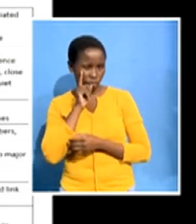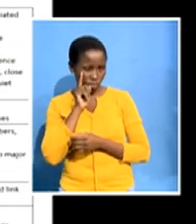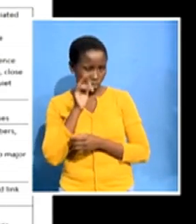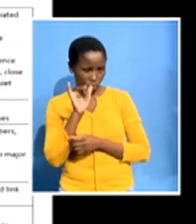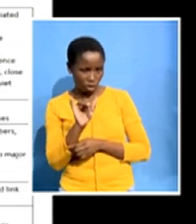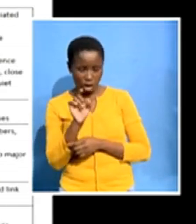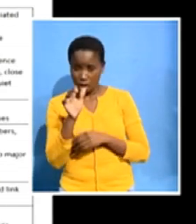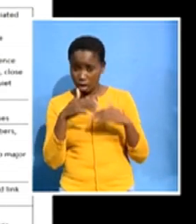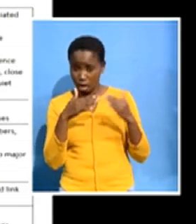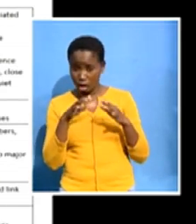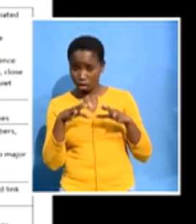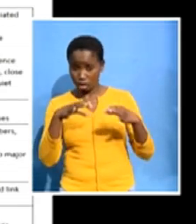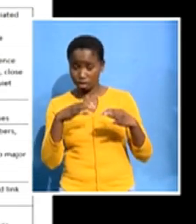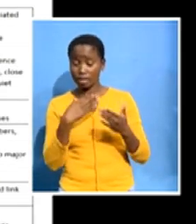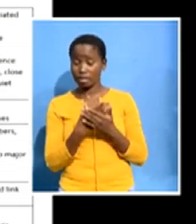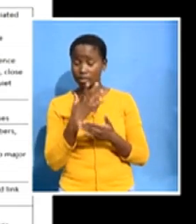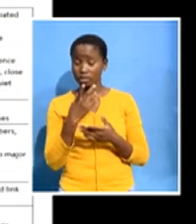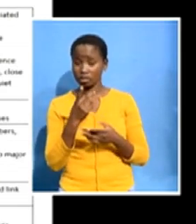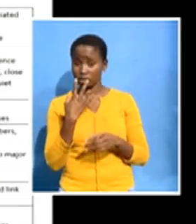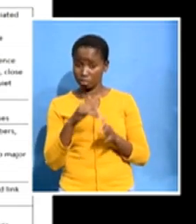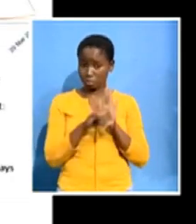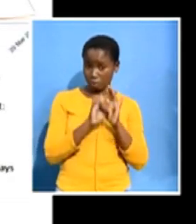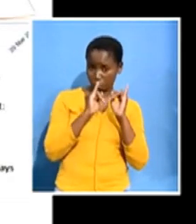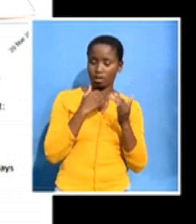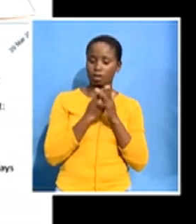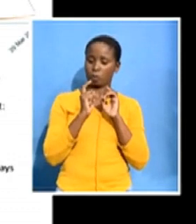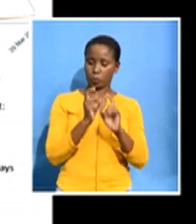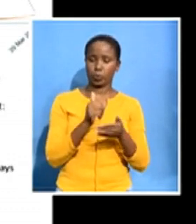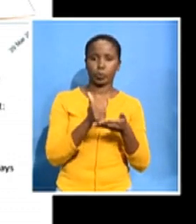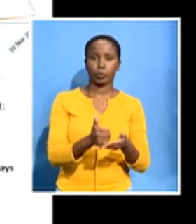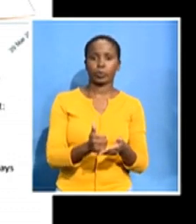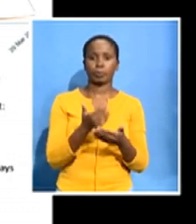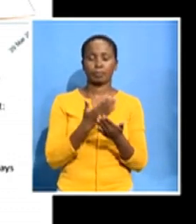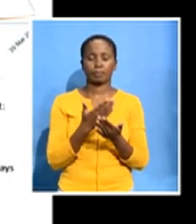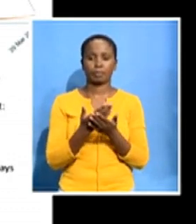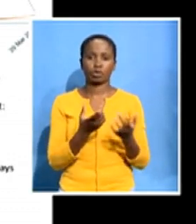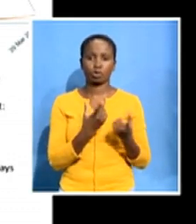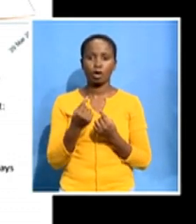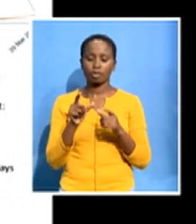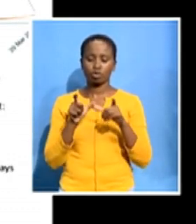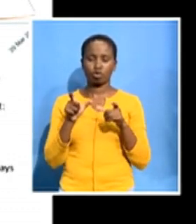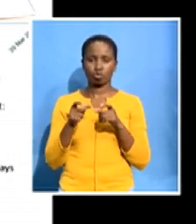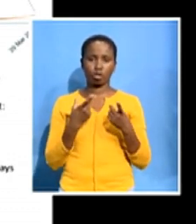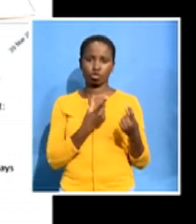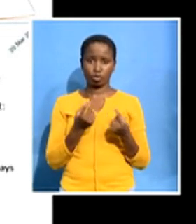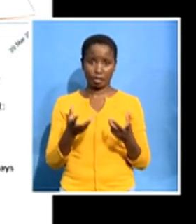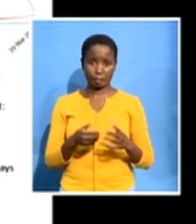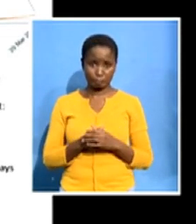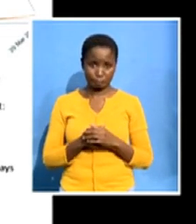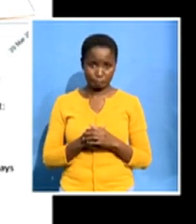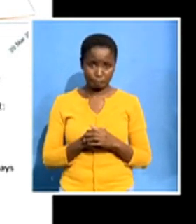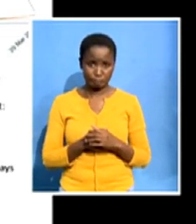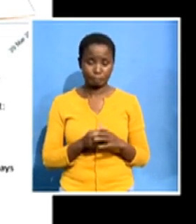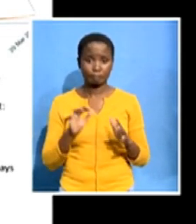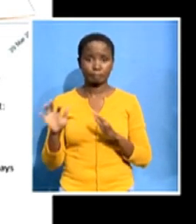and to contain. And that's the containment mode we find ourselves in. Triangulating the wastewater, just to make this very